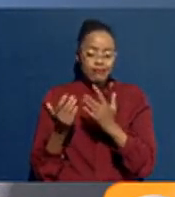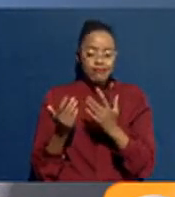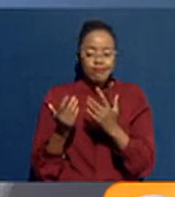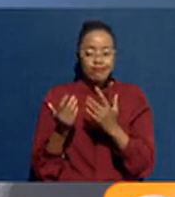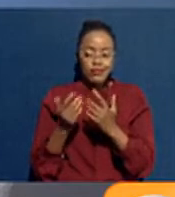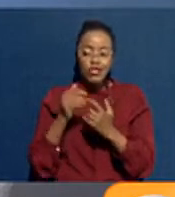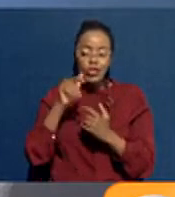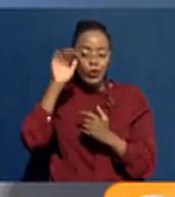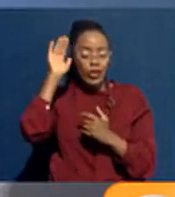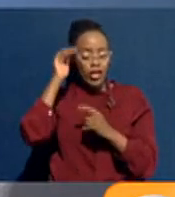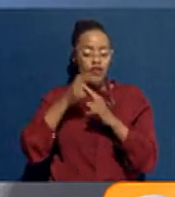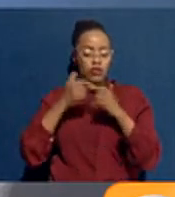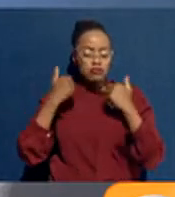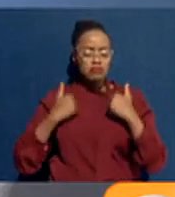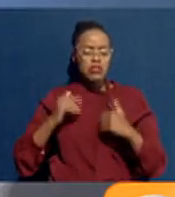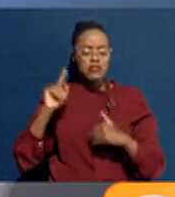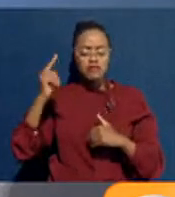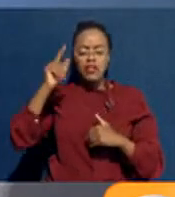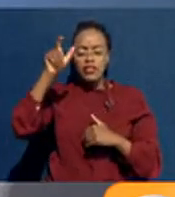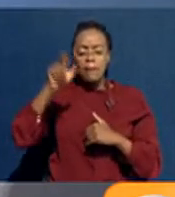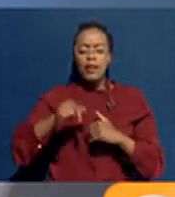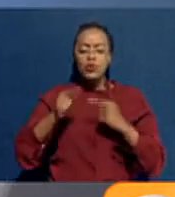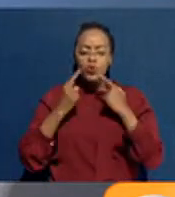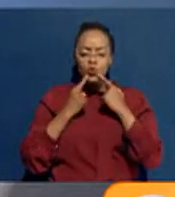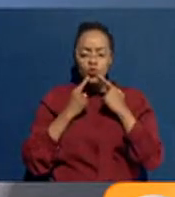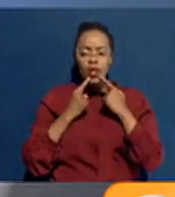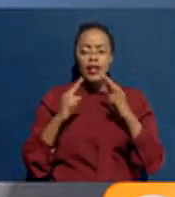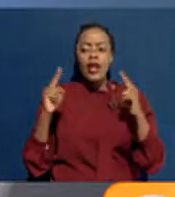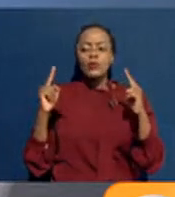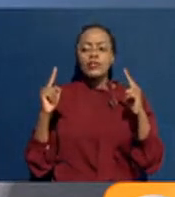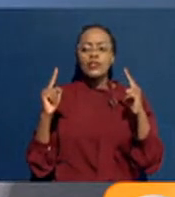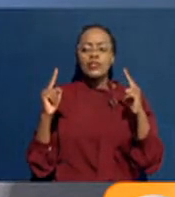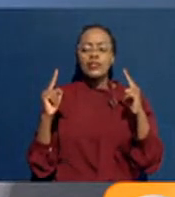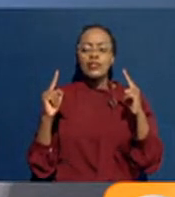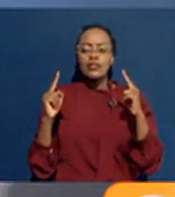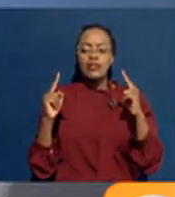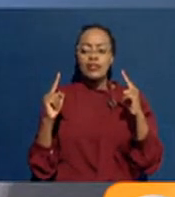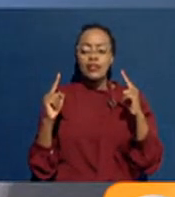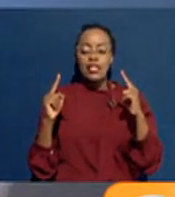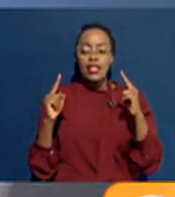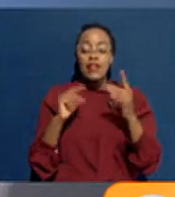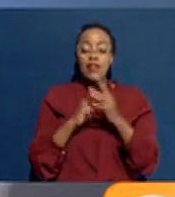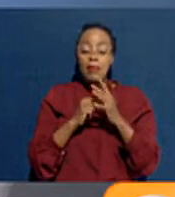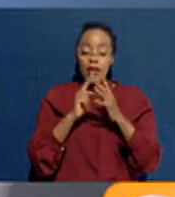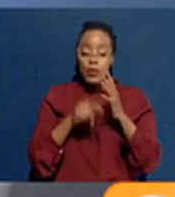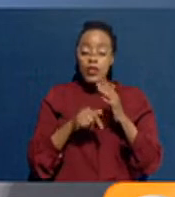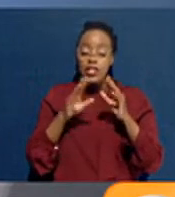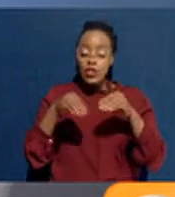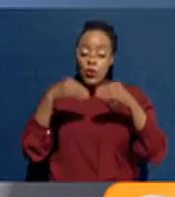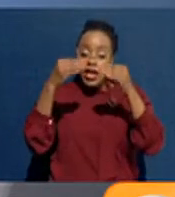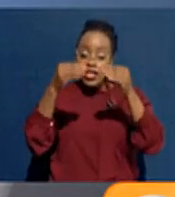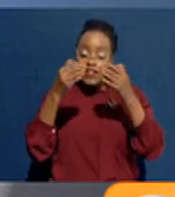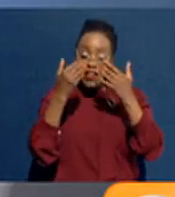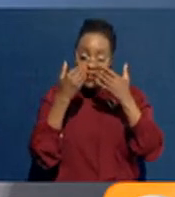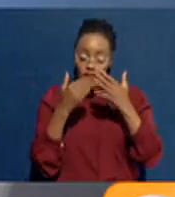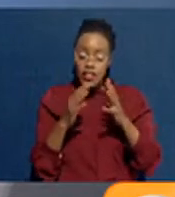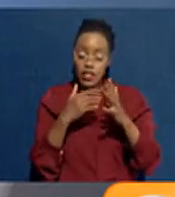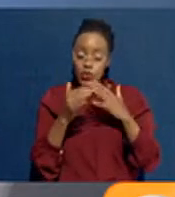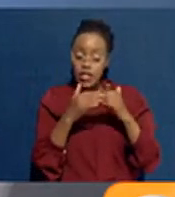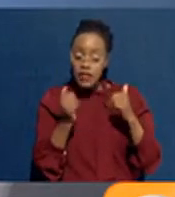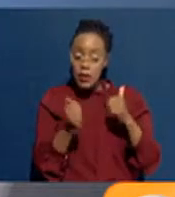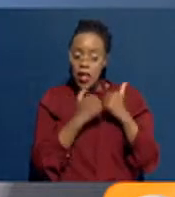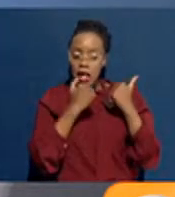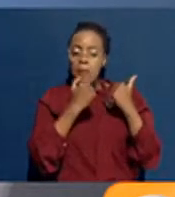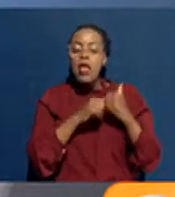you will hear it from me first. Okay. Yes. We have given the forecast. Mm. The El Nino is with